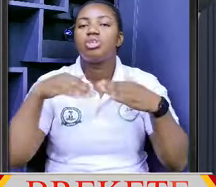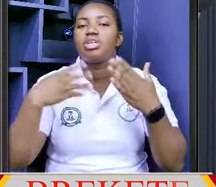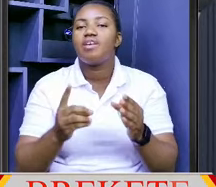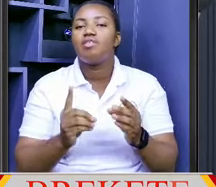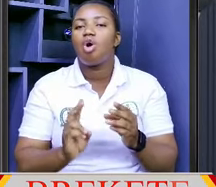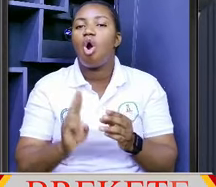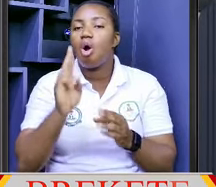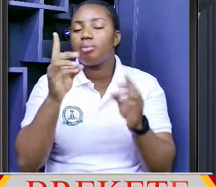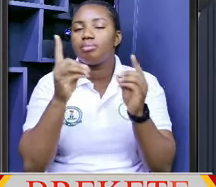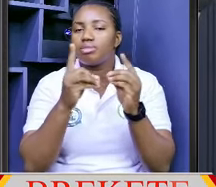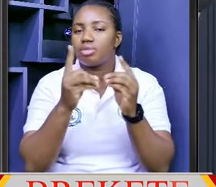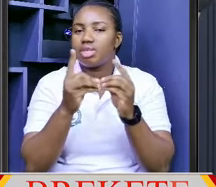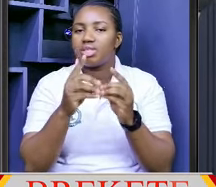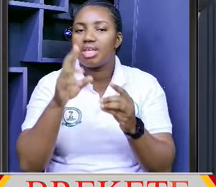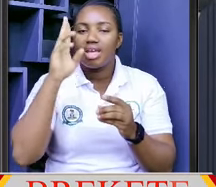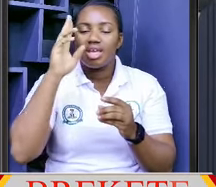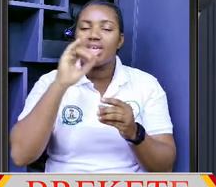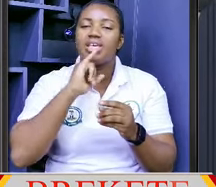happy?